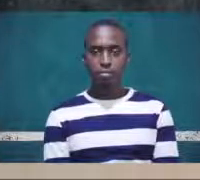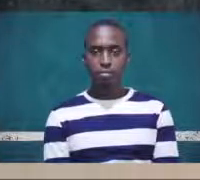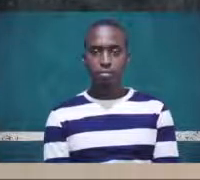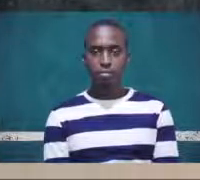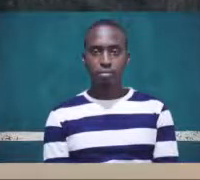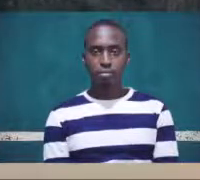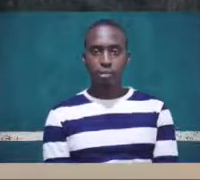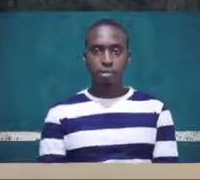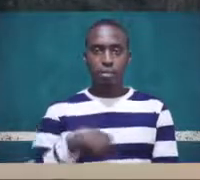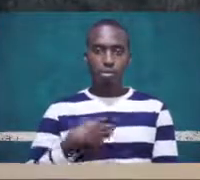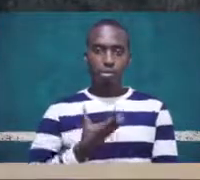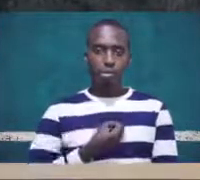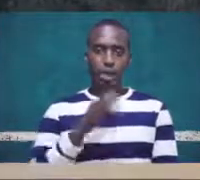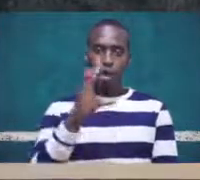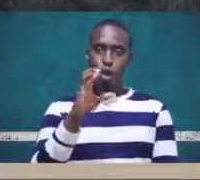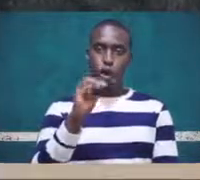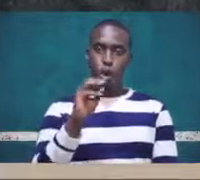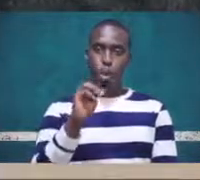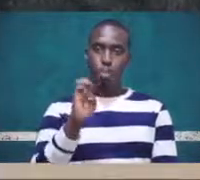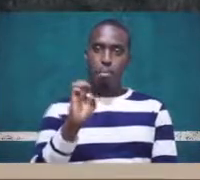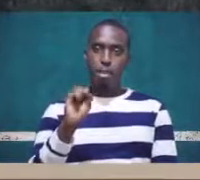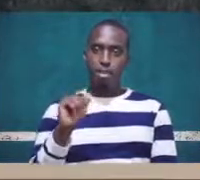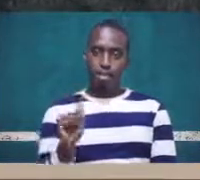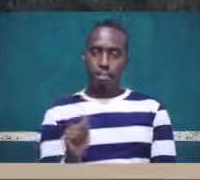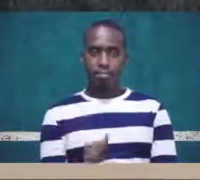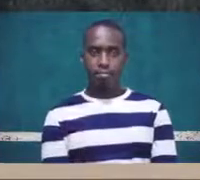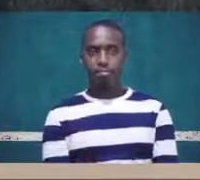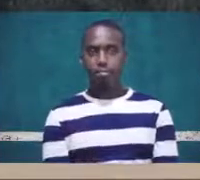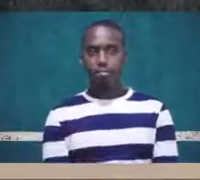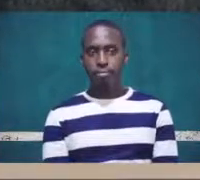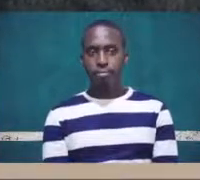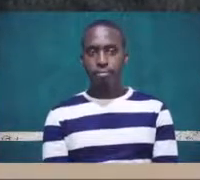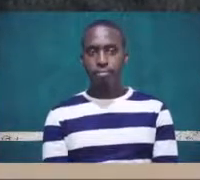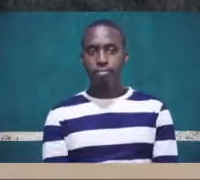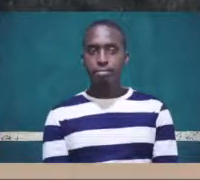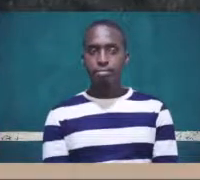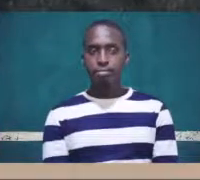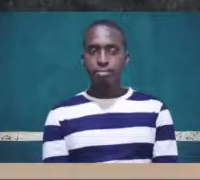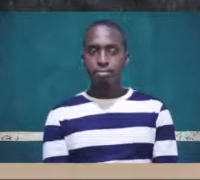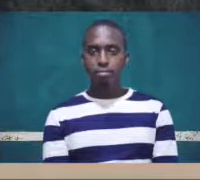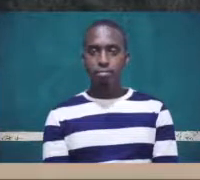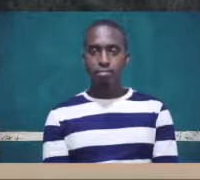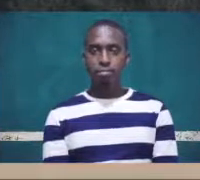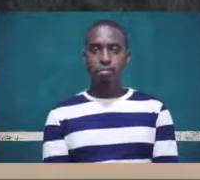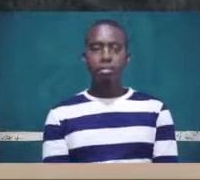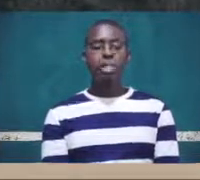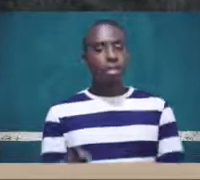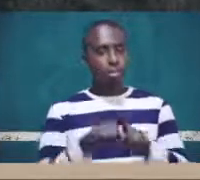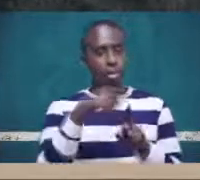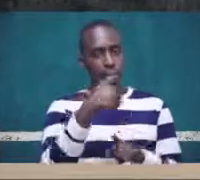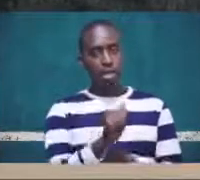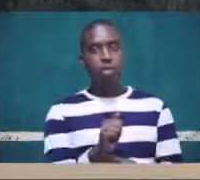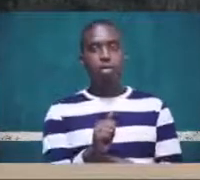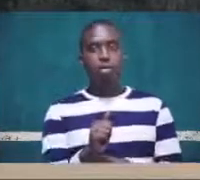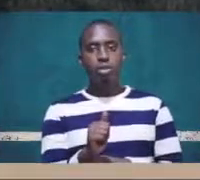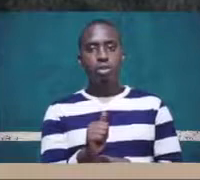example, we have COMESA. We have COMESA. COMESA is also a trading